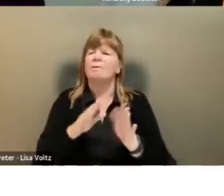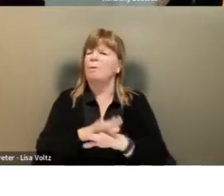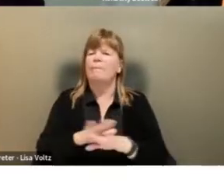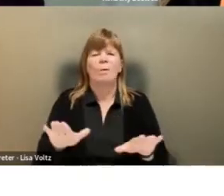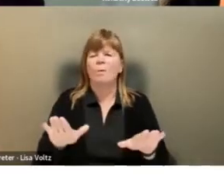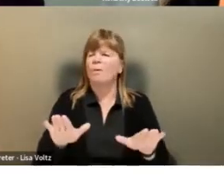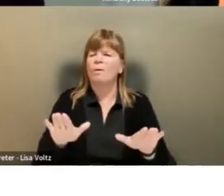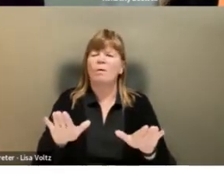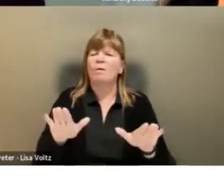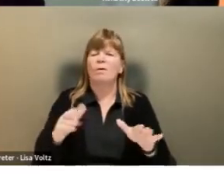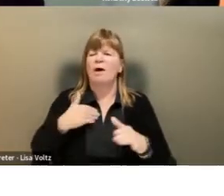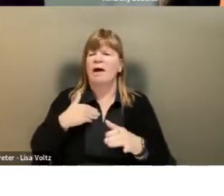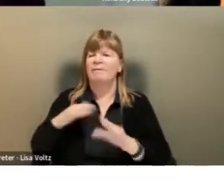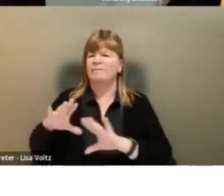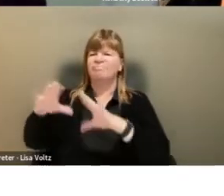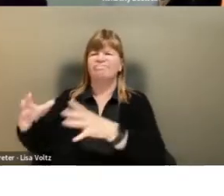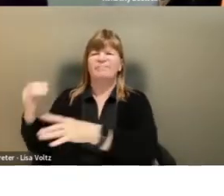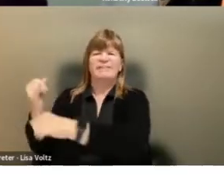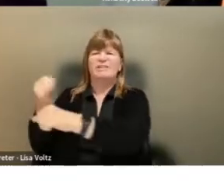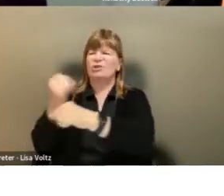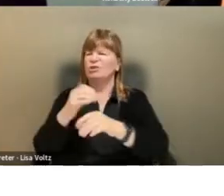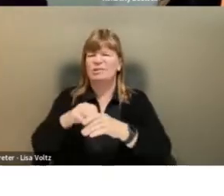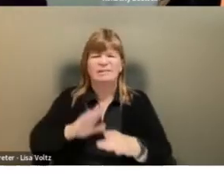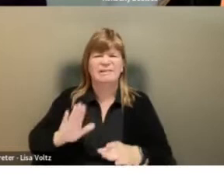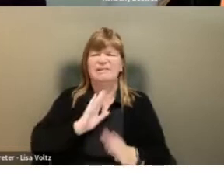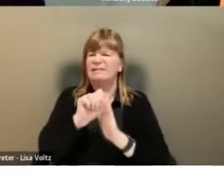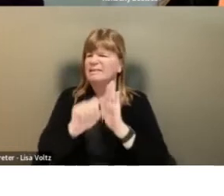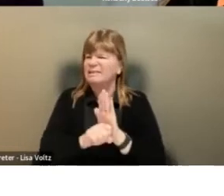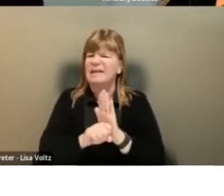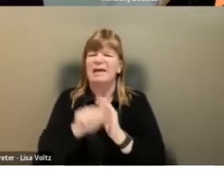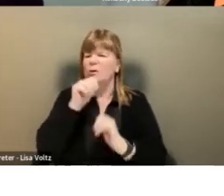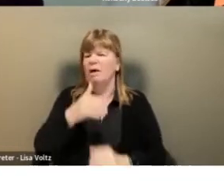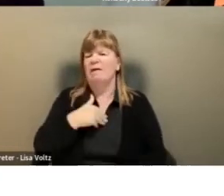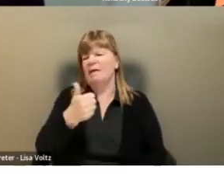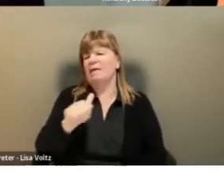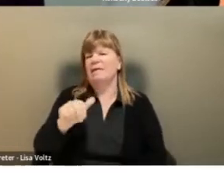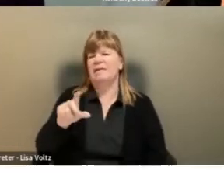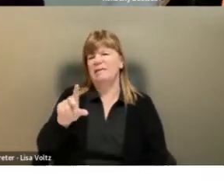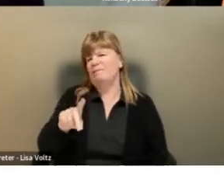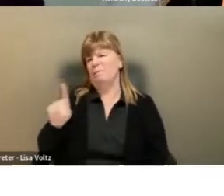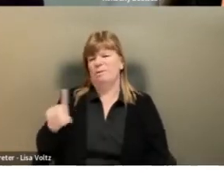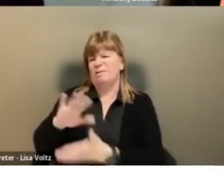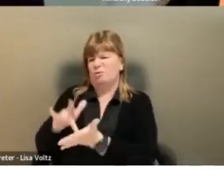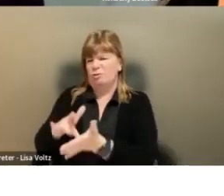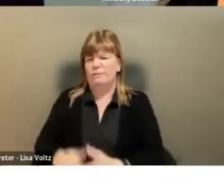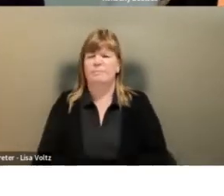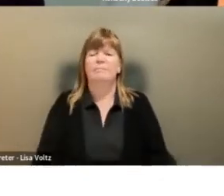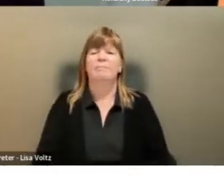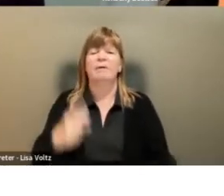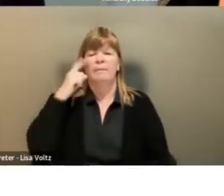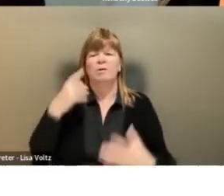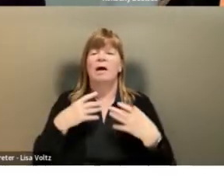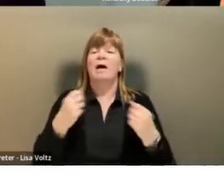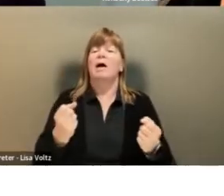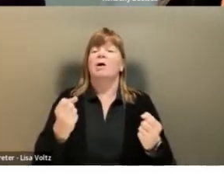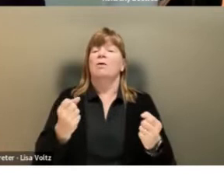any institutions in our state or don't have any developmental centers. On the mental health and substance